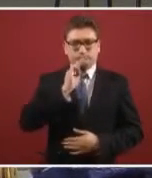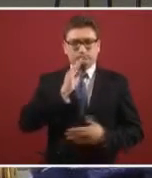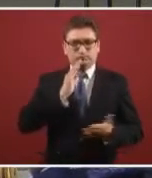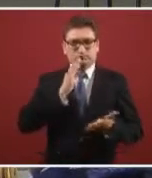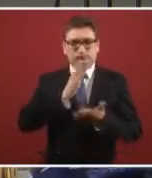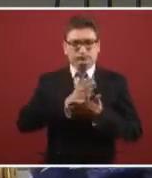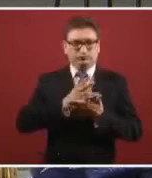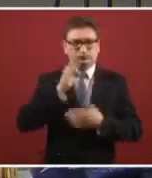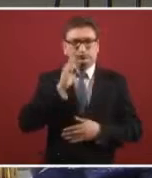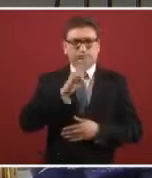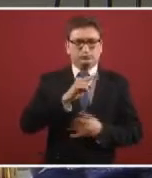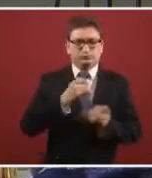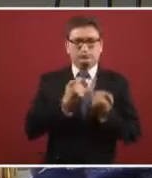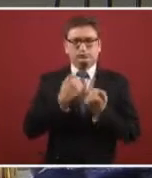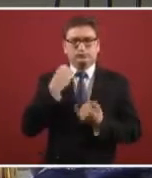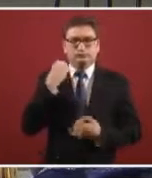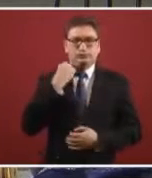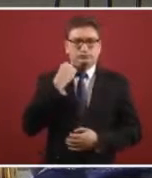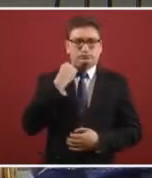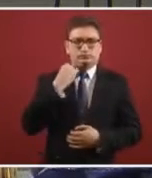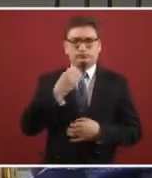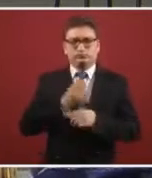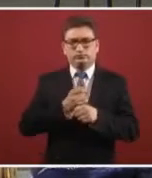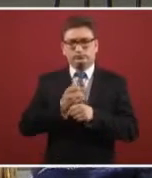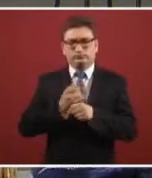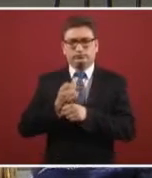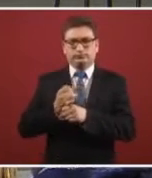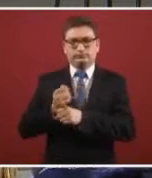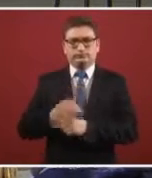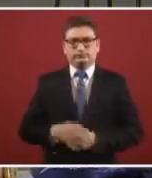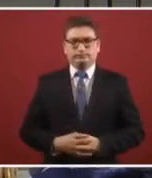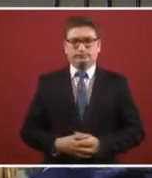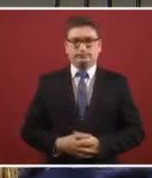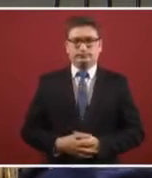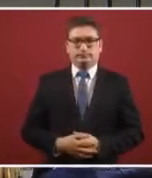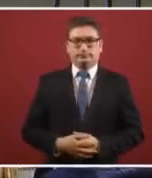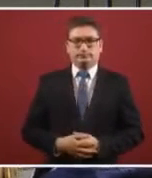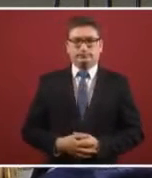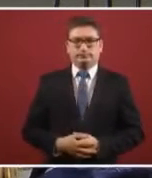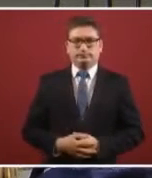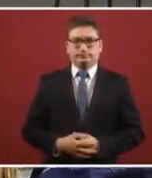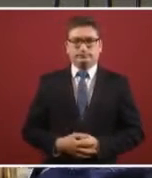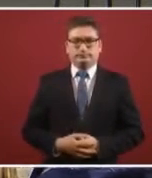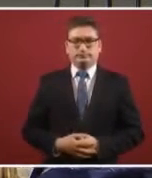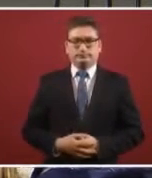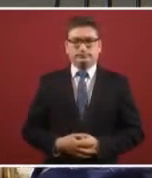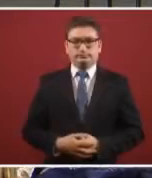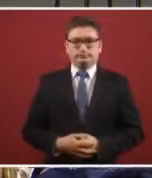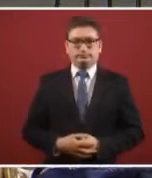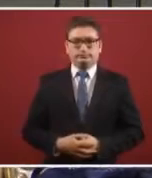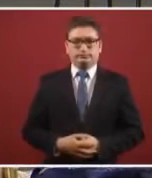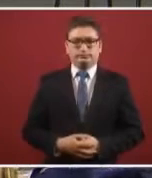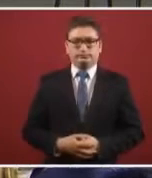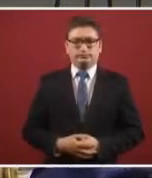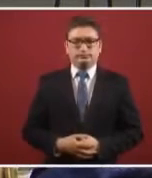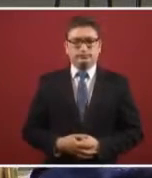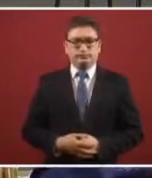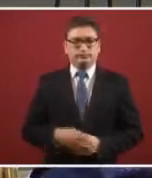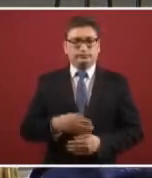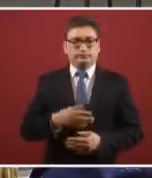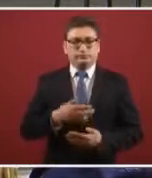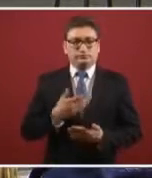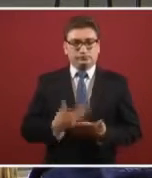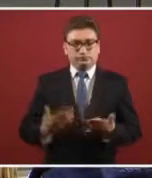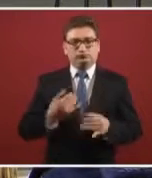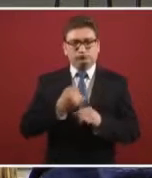a los abogados, a to los the attorneys, investigadores, to the investigators. y And ahora vamos a now informar we are